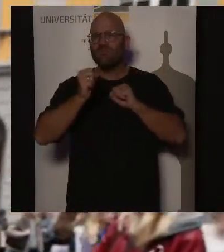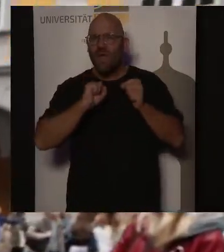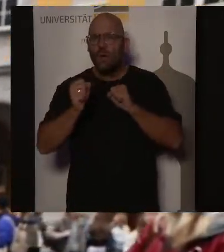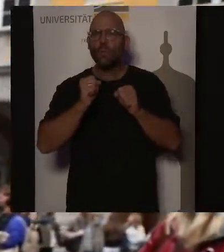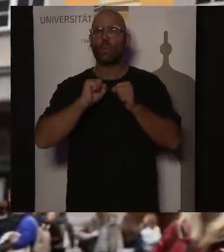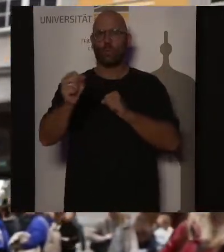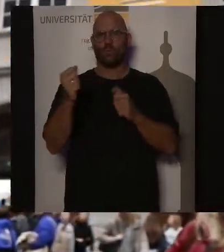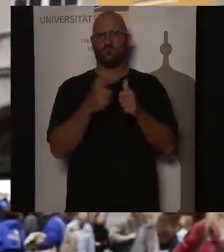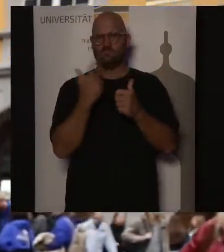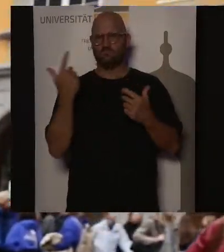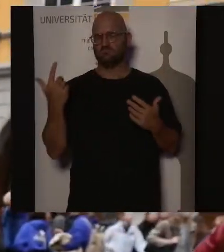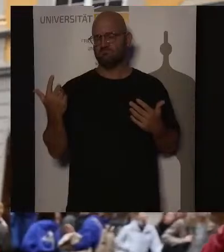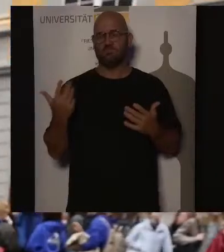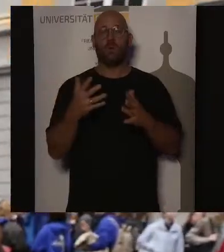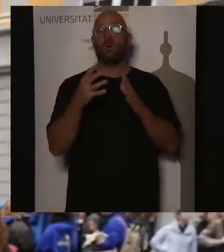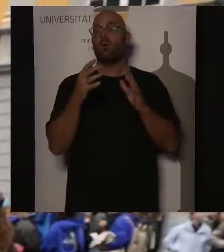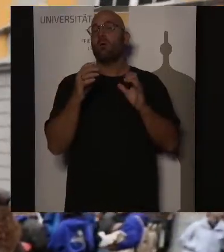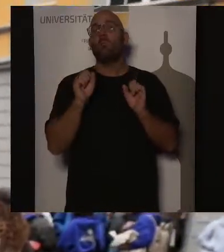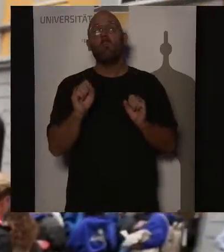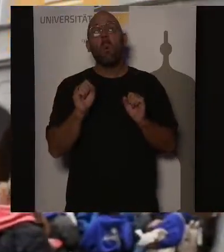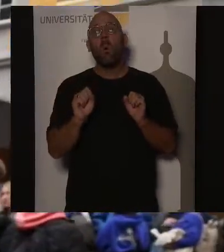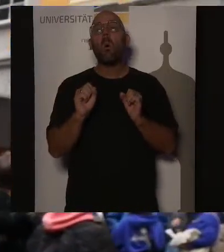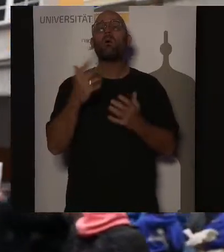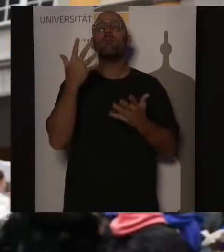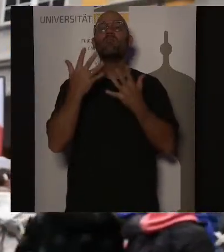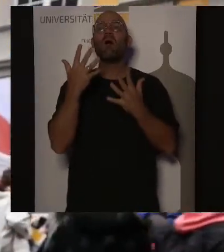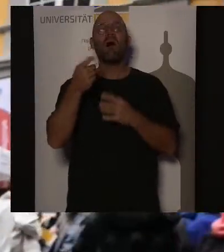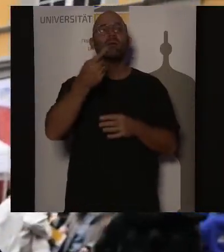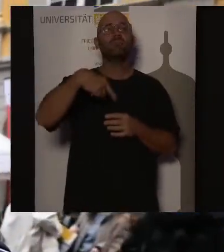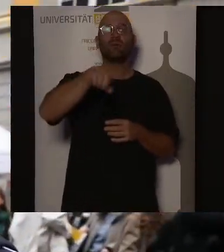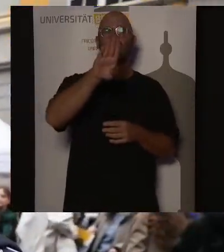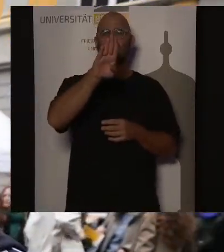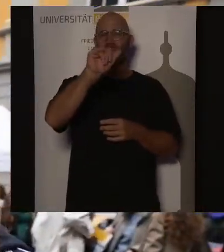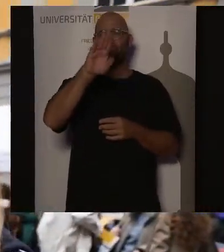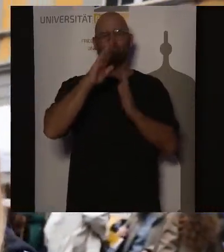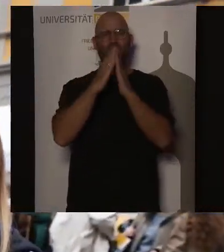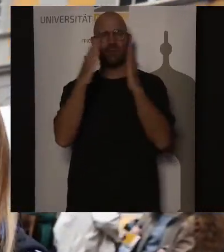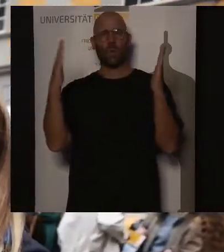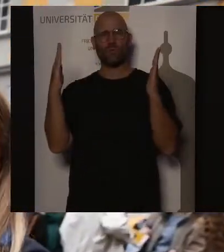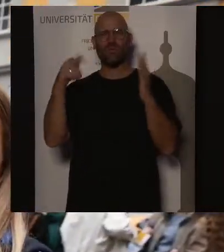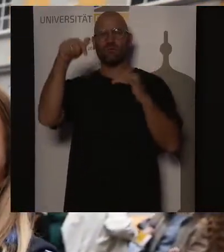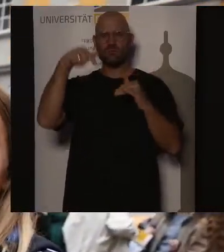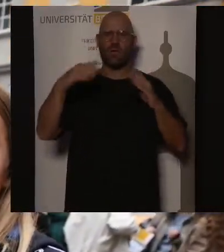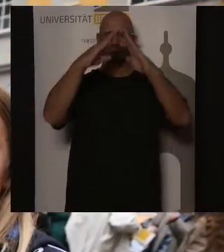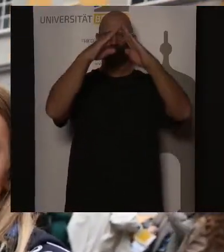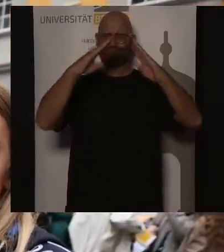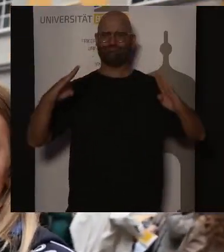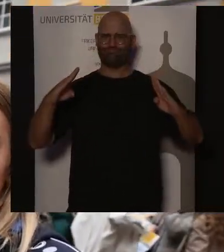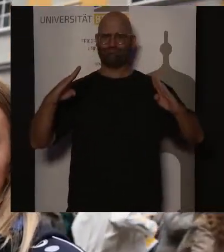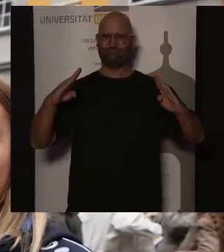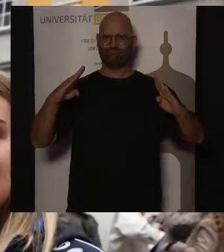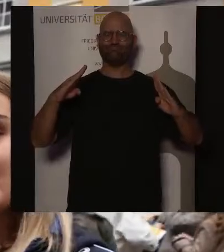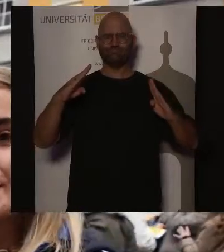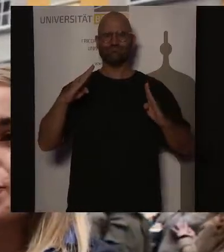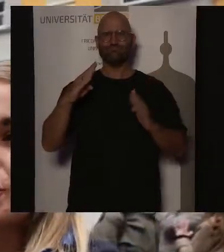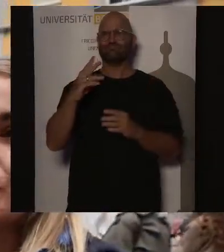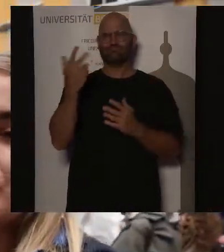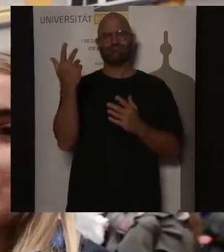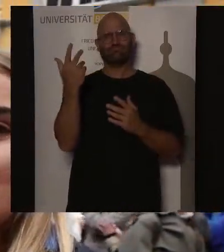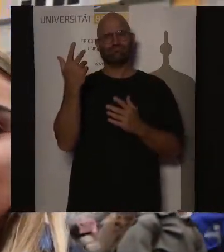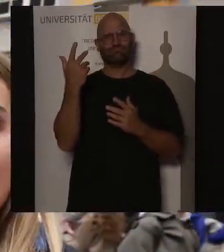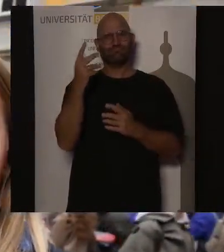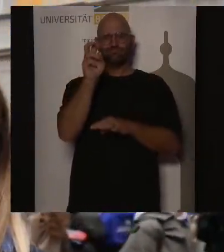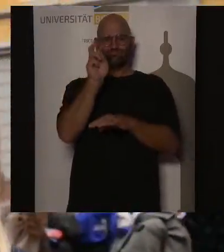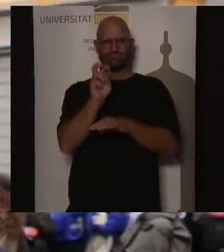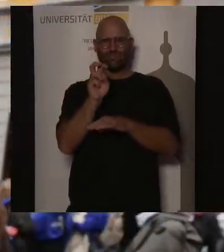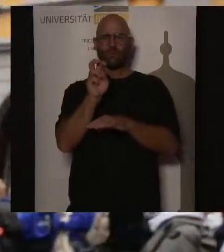nutrition and movement. Maybe you will find a standee in our library. We call